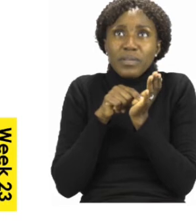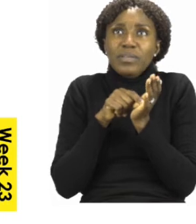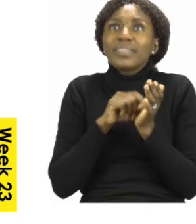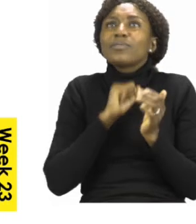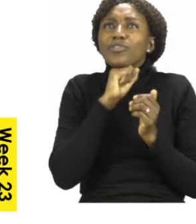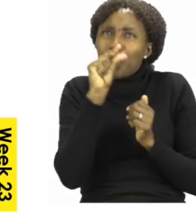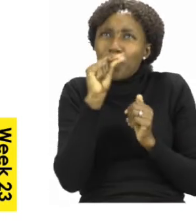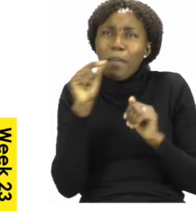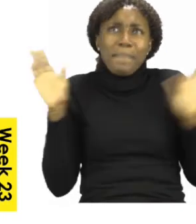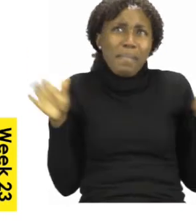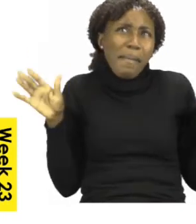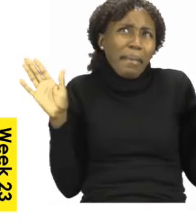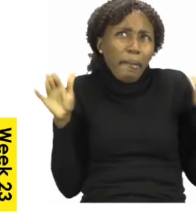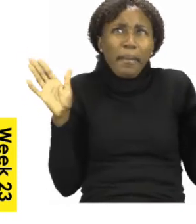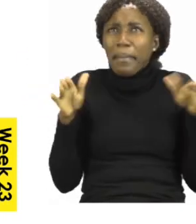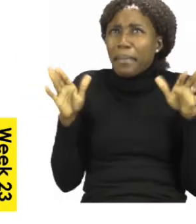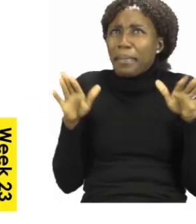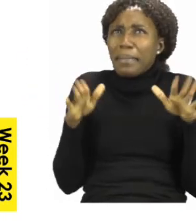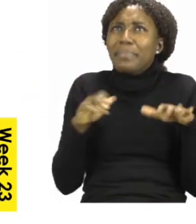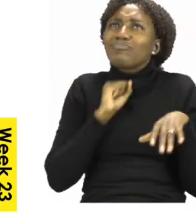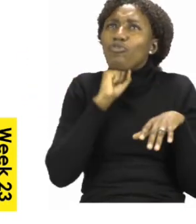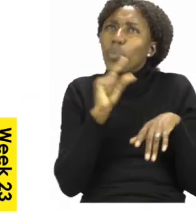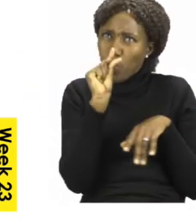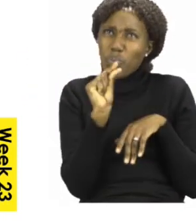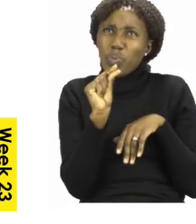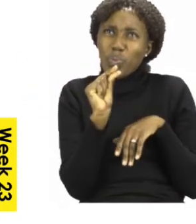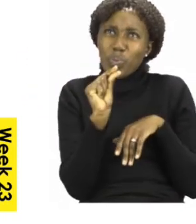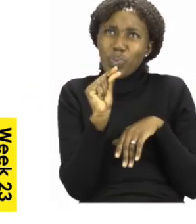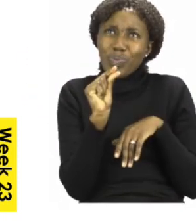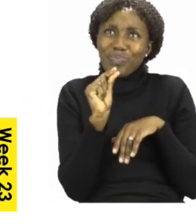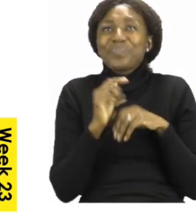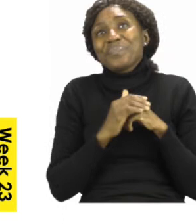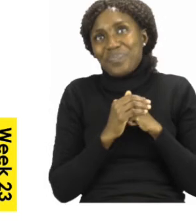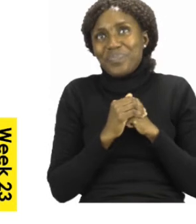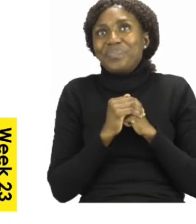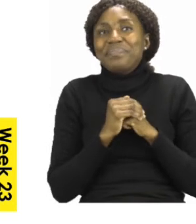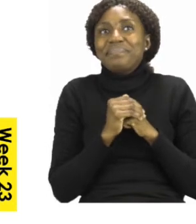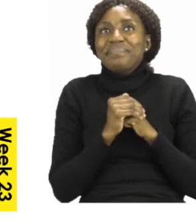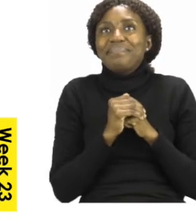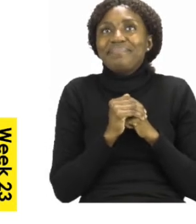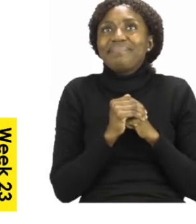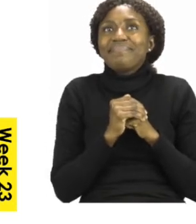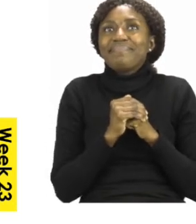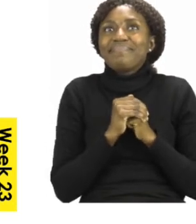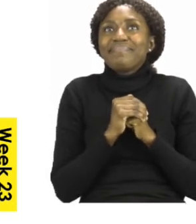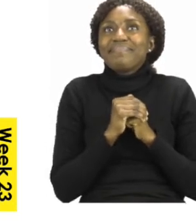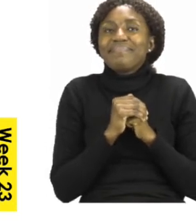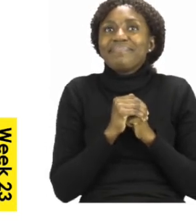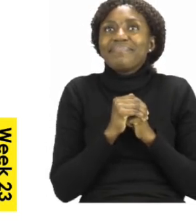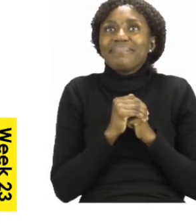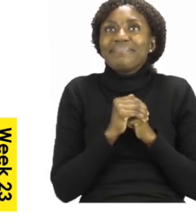bawk, bawk, bawk, bawk, bawk, bawk, bawk, bawk. Everyone, let's say